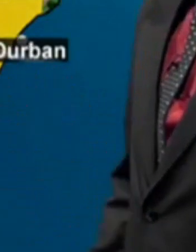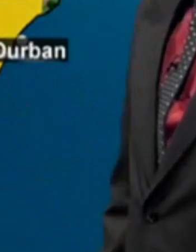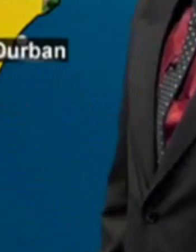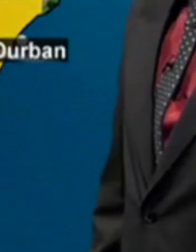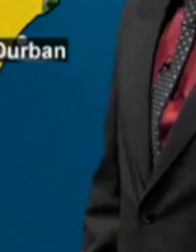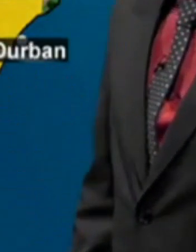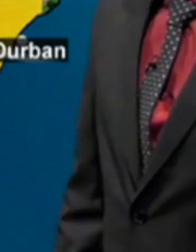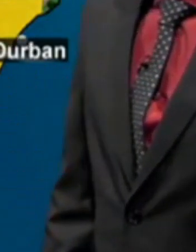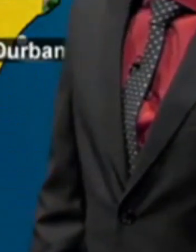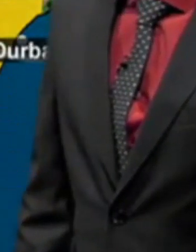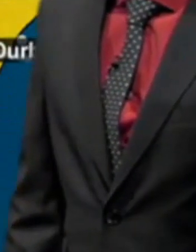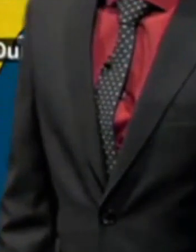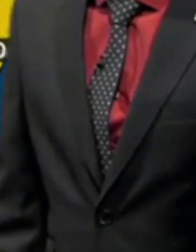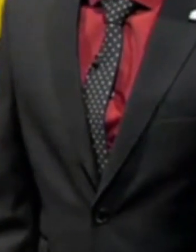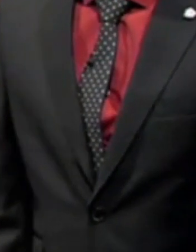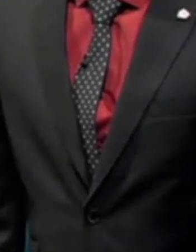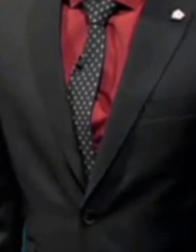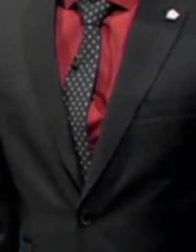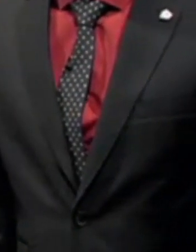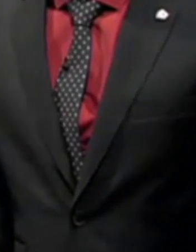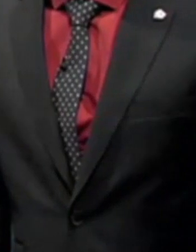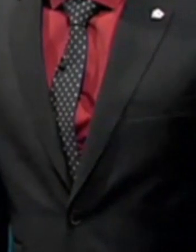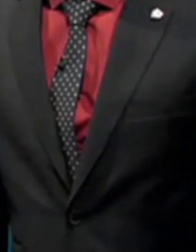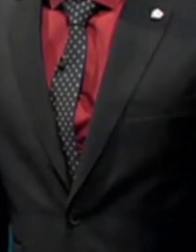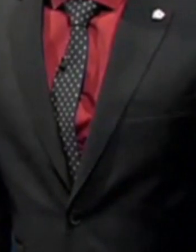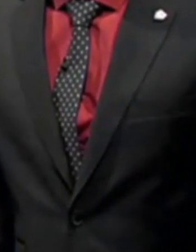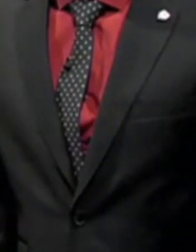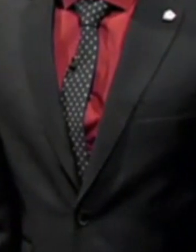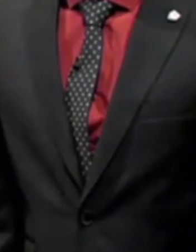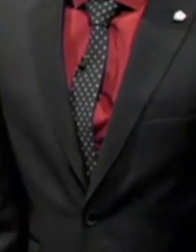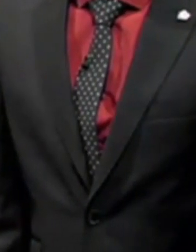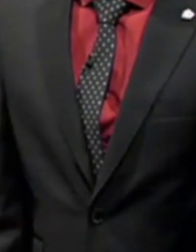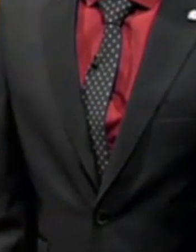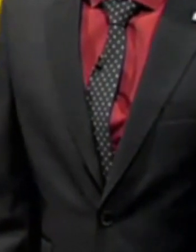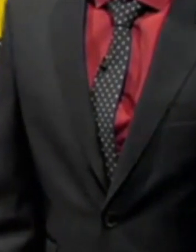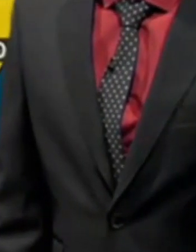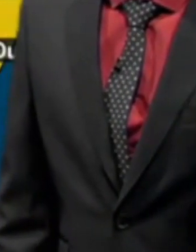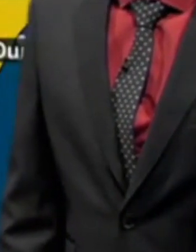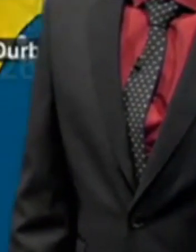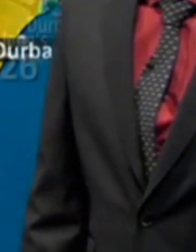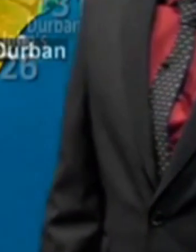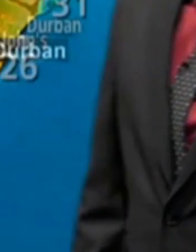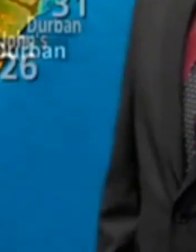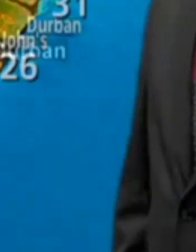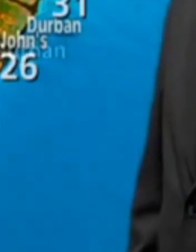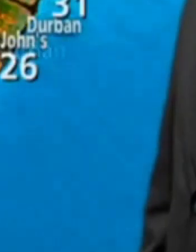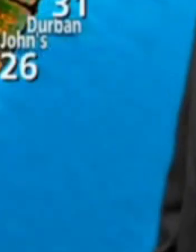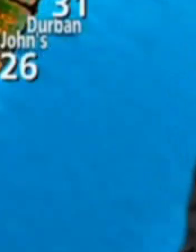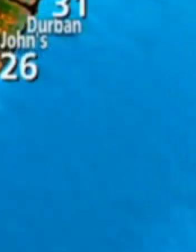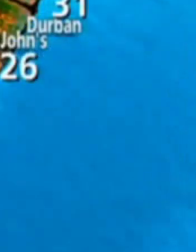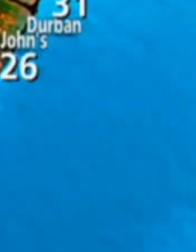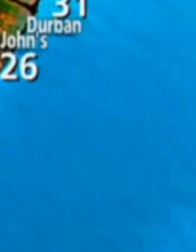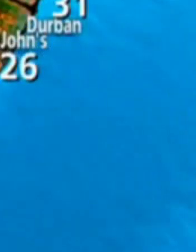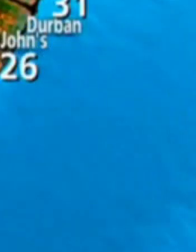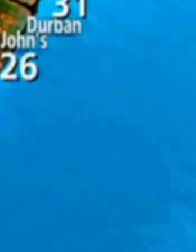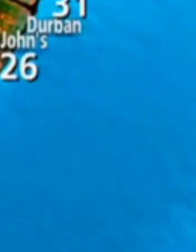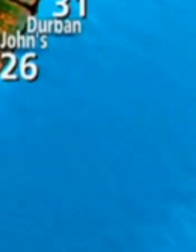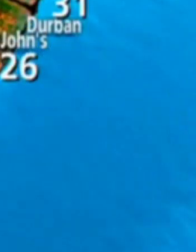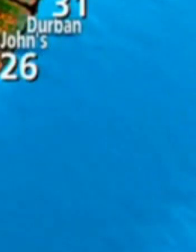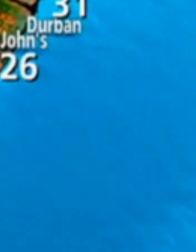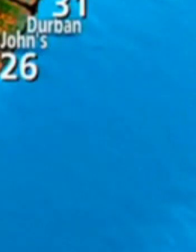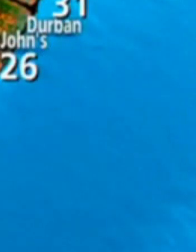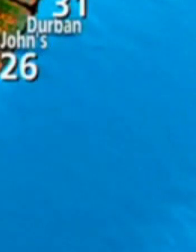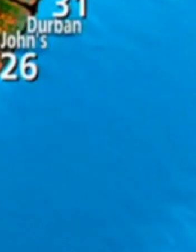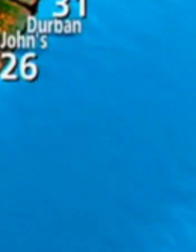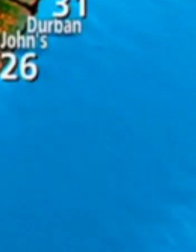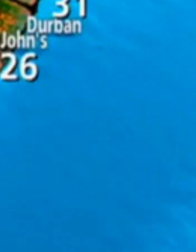bona gabotse pula tša maatla ka dibe di tla ba gona ge re ya ka dikarolong tšeo a re tlhokomeleng magešo re otleleng gabotse ge re ya gabotsena fela go dikgara tša